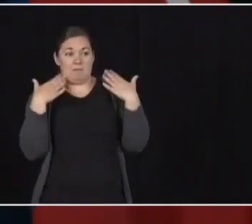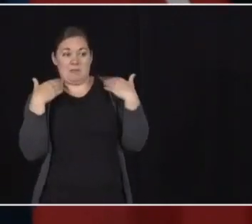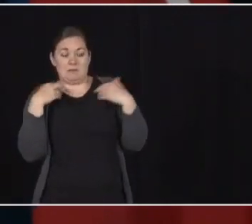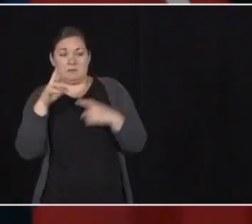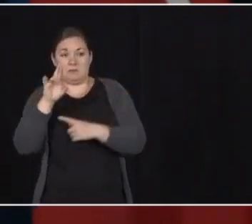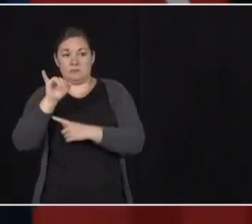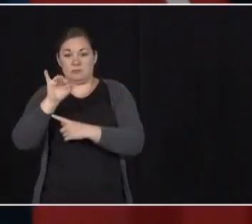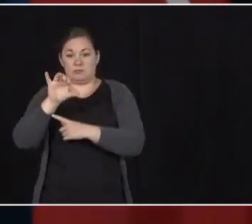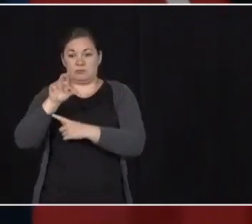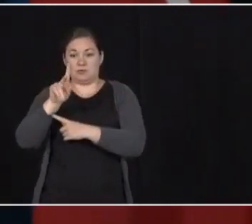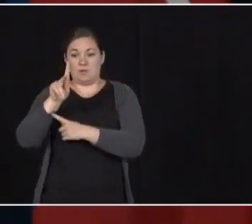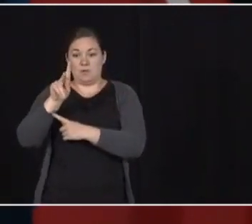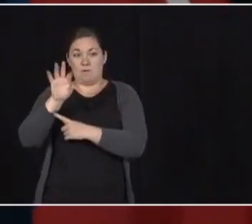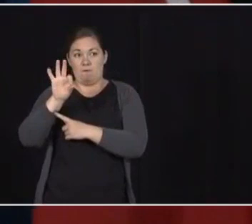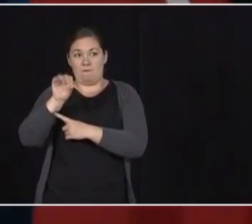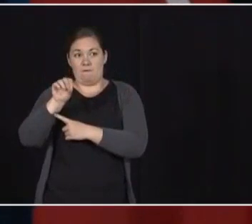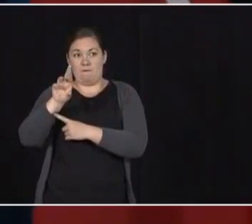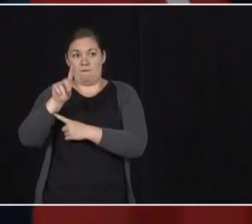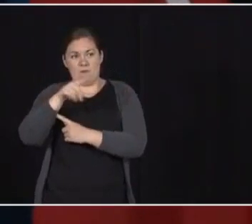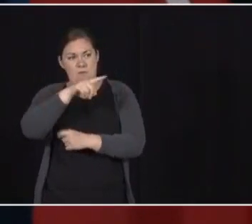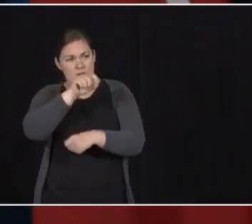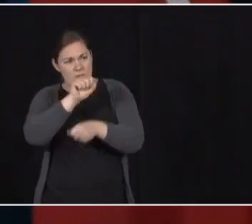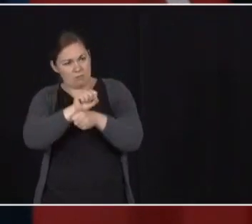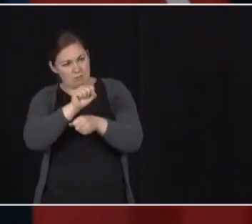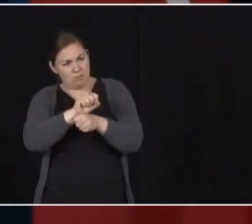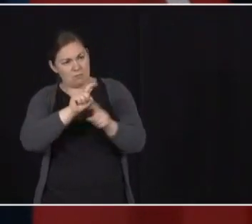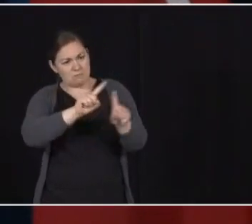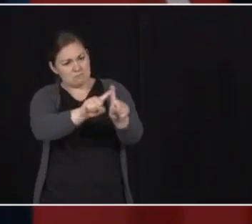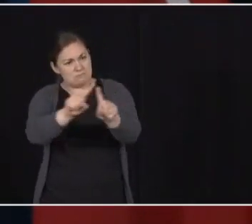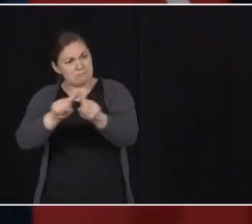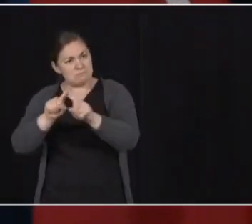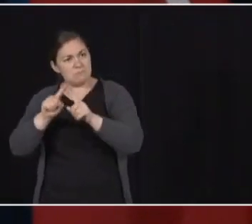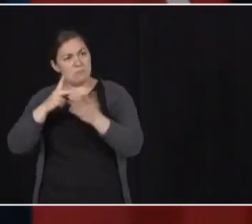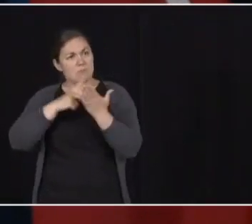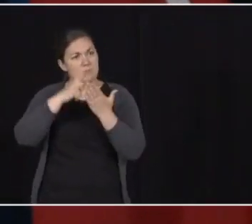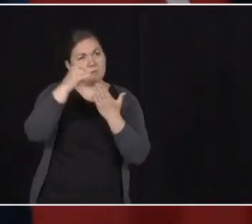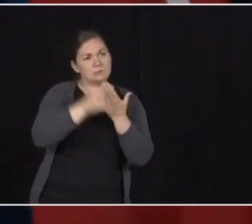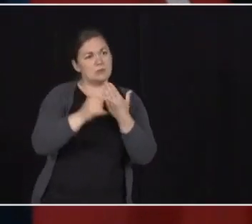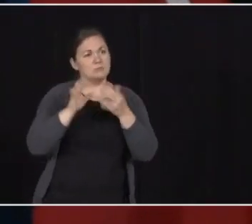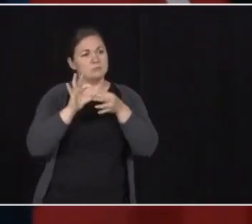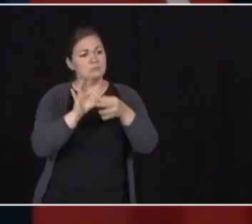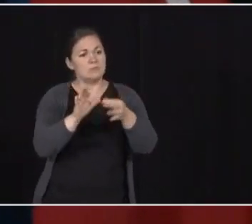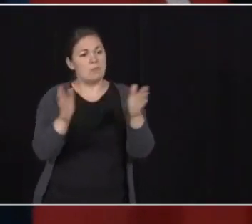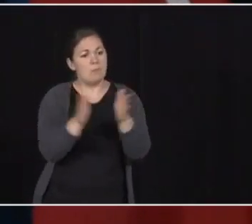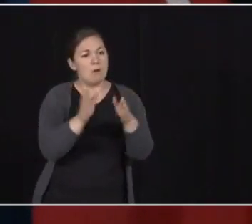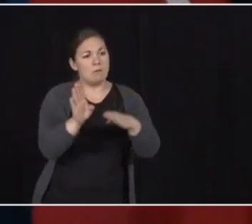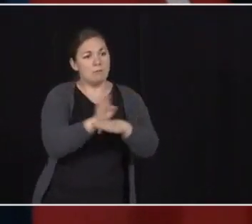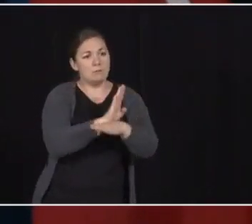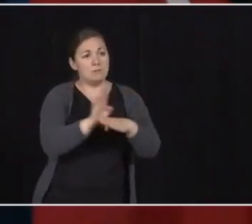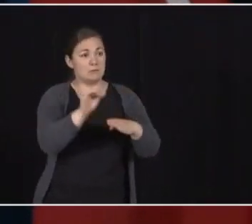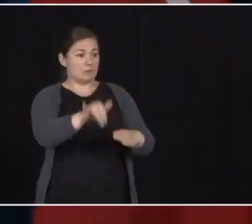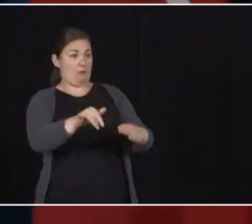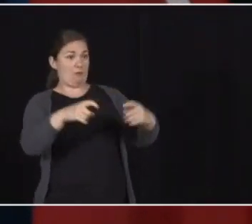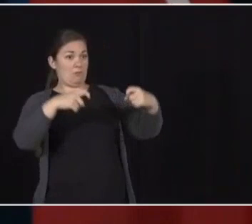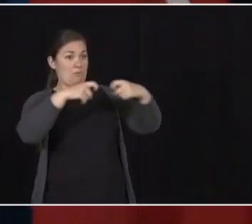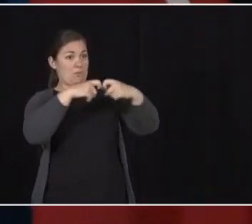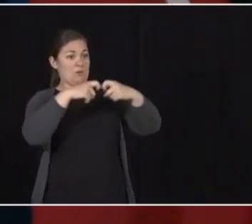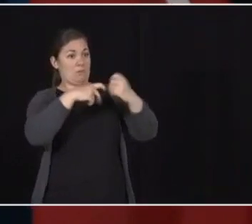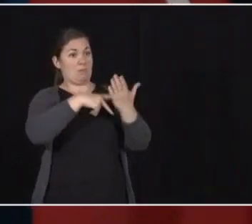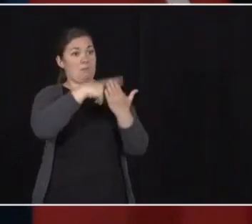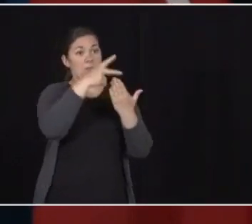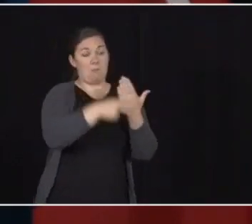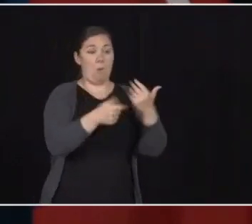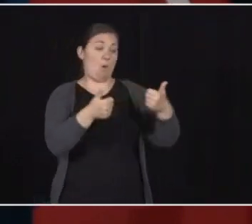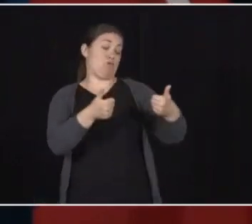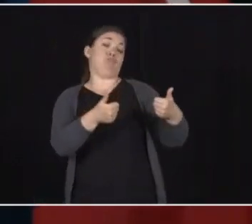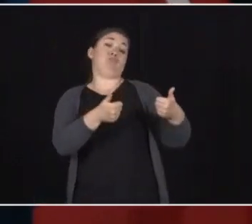a lot of projects for small business. This energy program is excellent. Yeah. What other things are